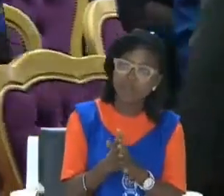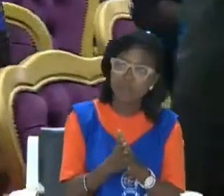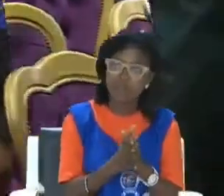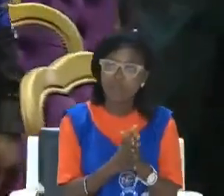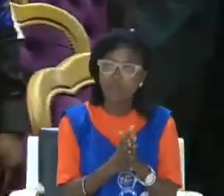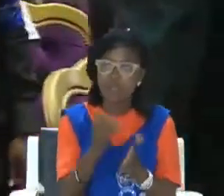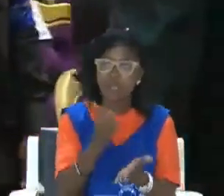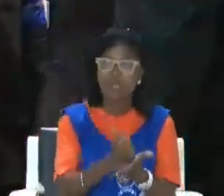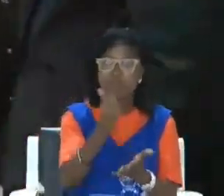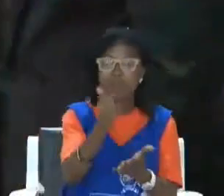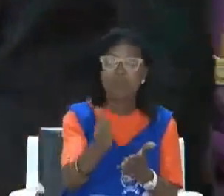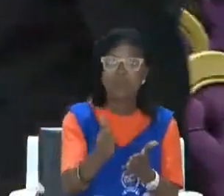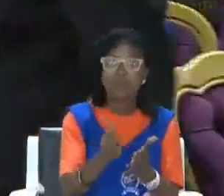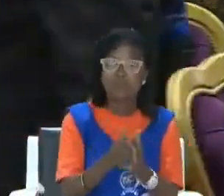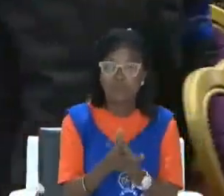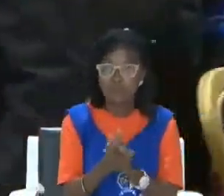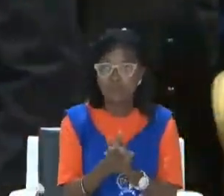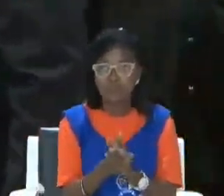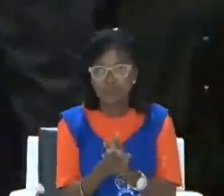Amen.